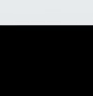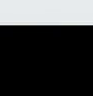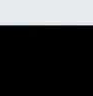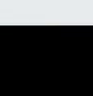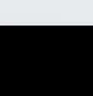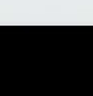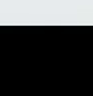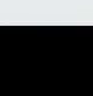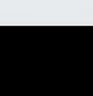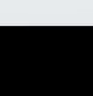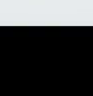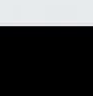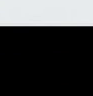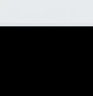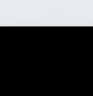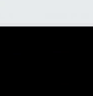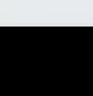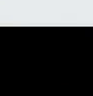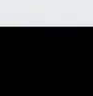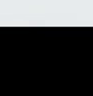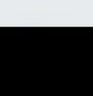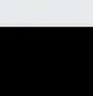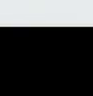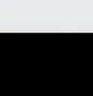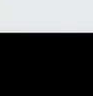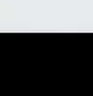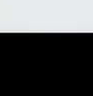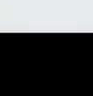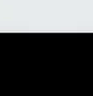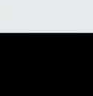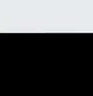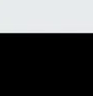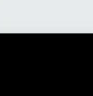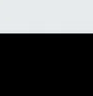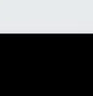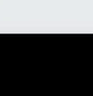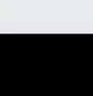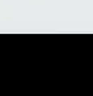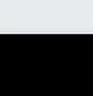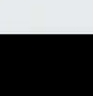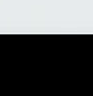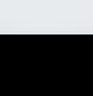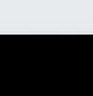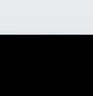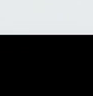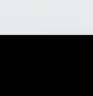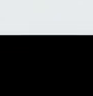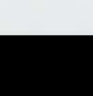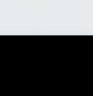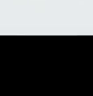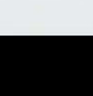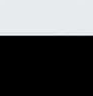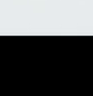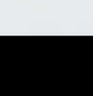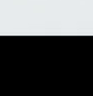over trumped-up charges is wrong and must be condemned." And it appears the online pressure to have him released may have